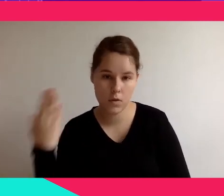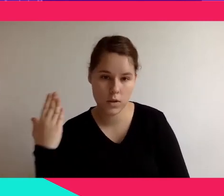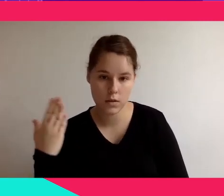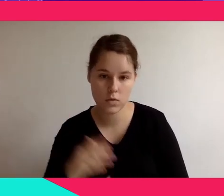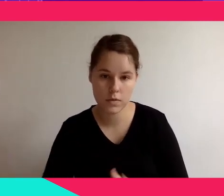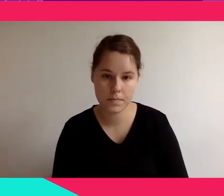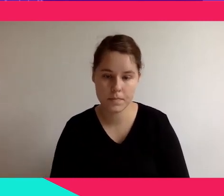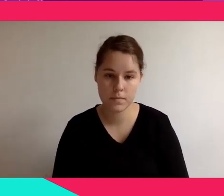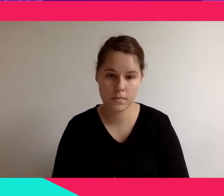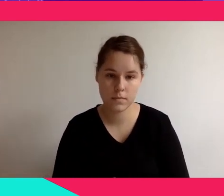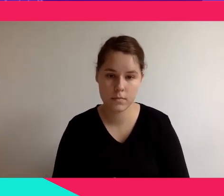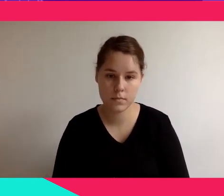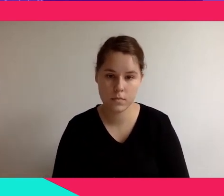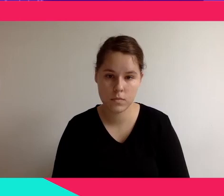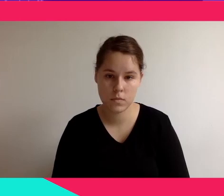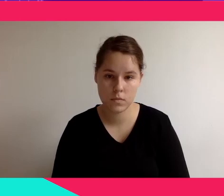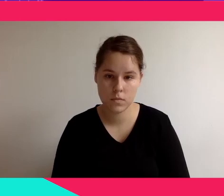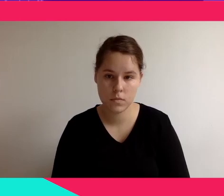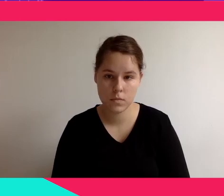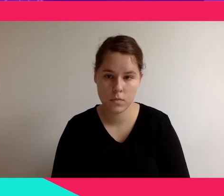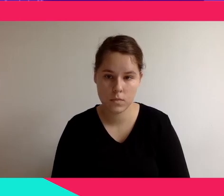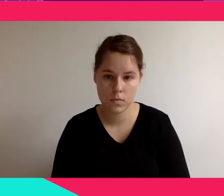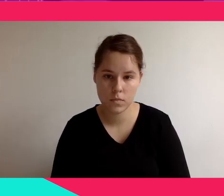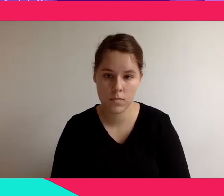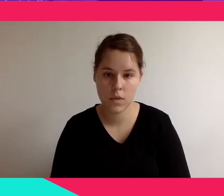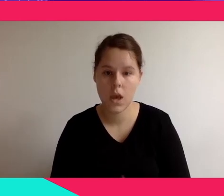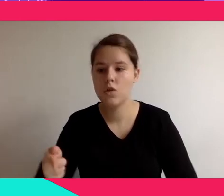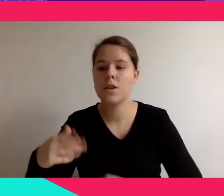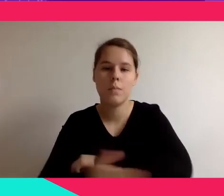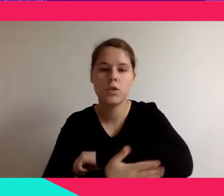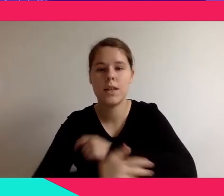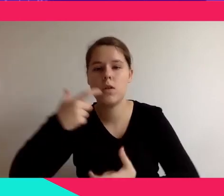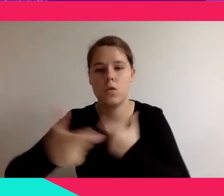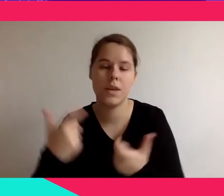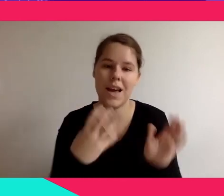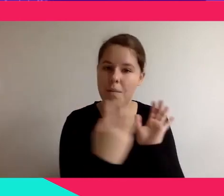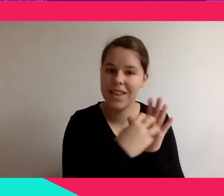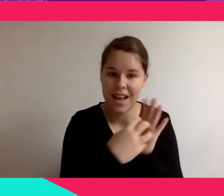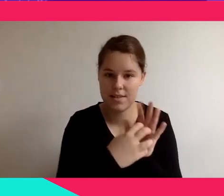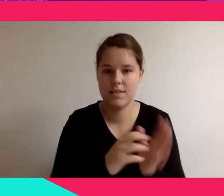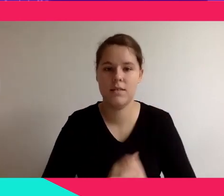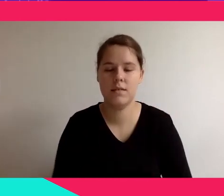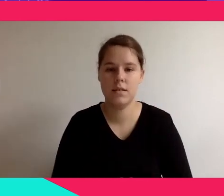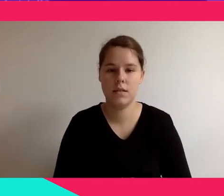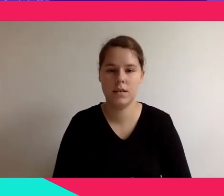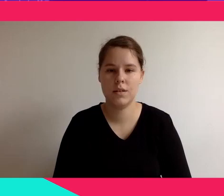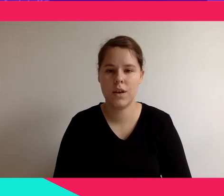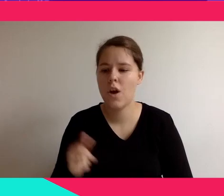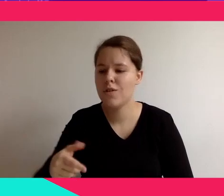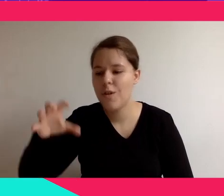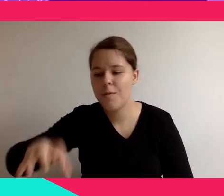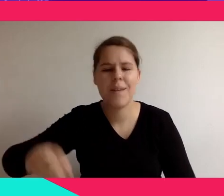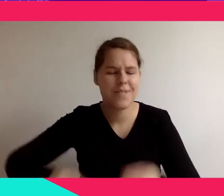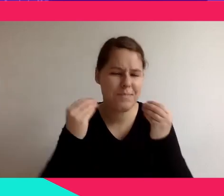It's a wonderful community, and we learn tons from engaging with our young users this